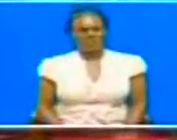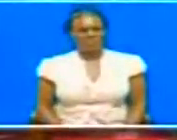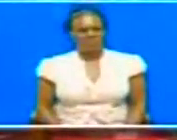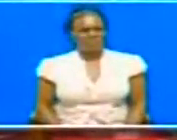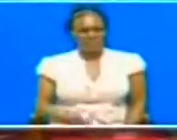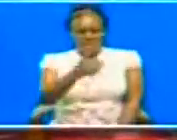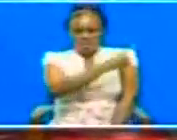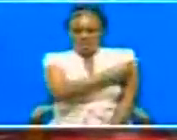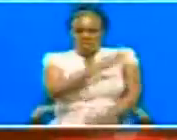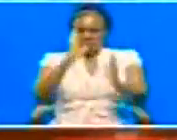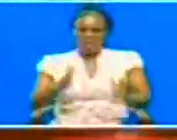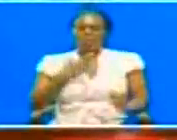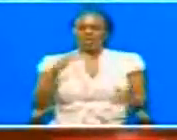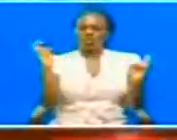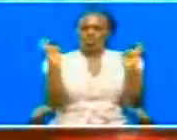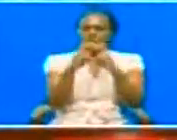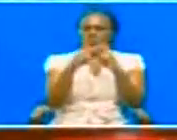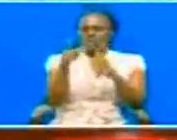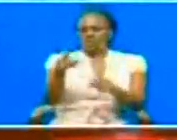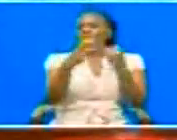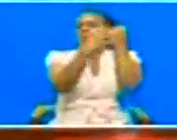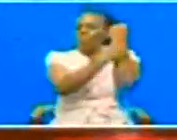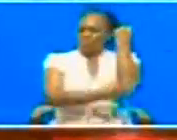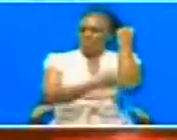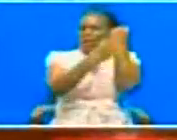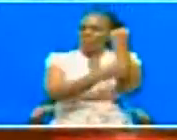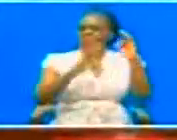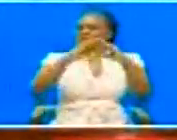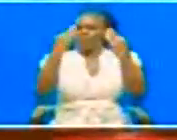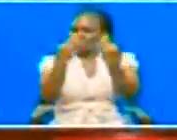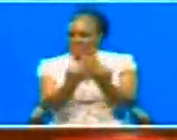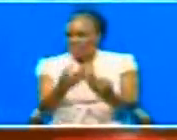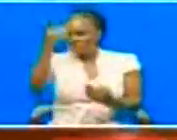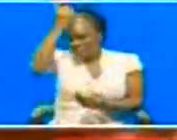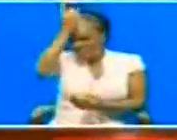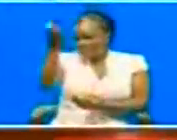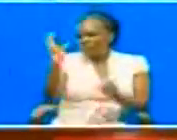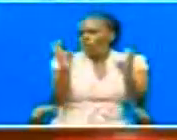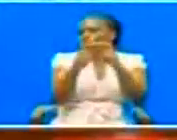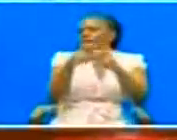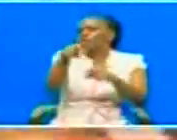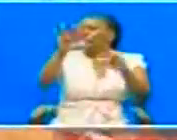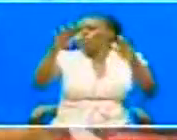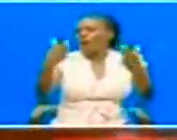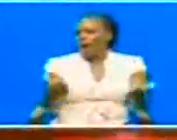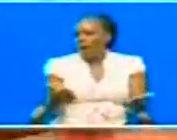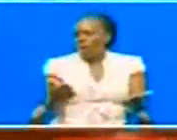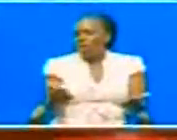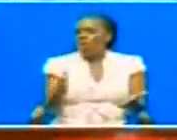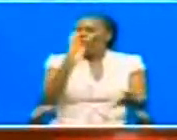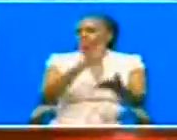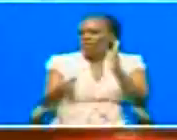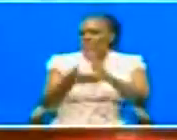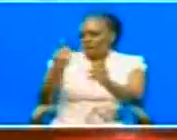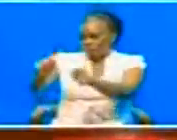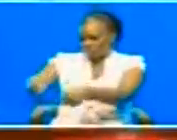Doctor, if someone wants to get in touch with you, like you say, you know, they're so poor, they're from a village somewhere up there and they don't know how to get in touch. They come without shoes or without,